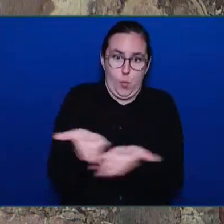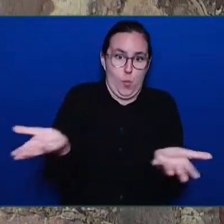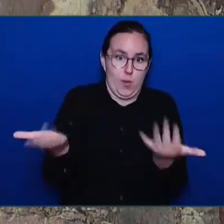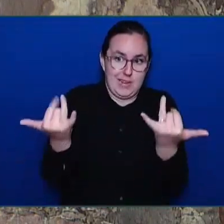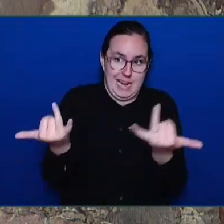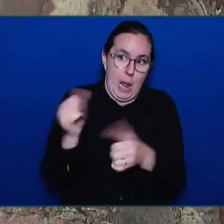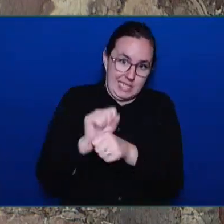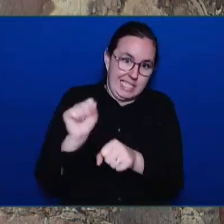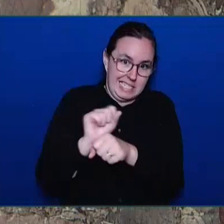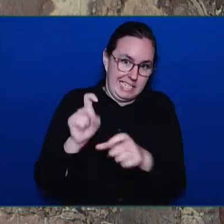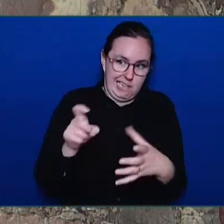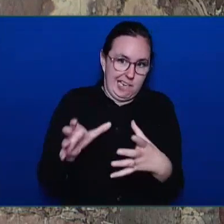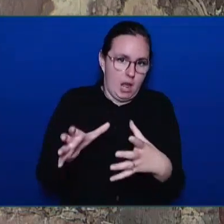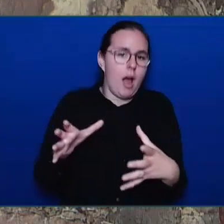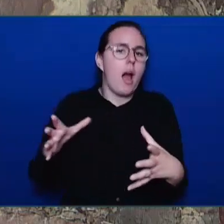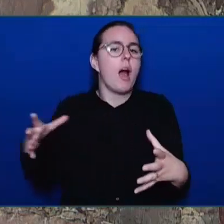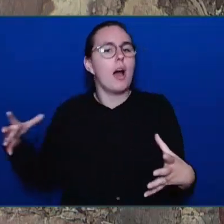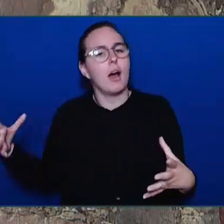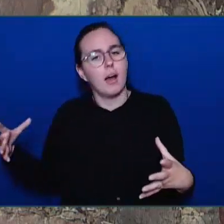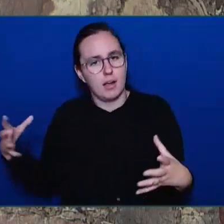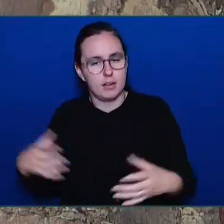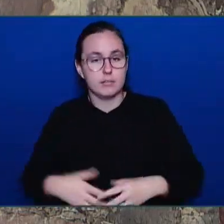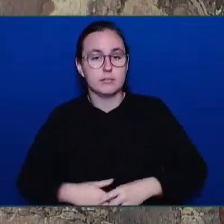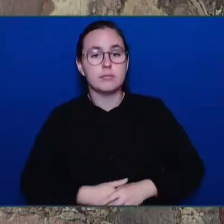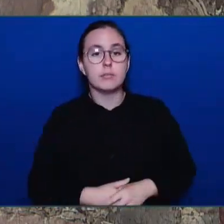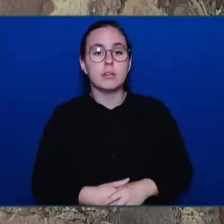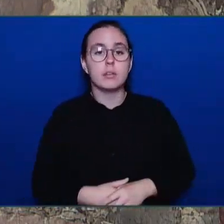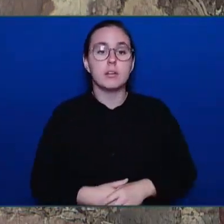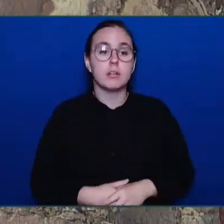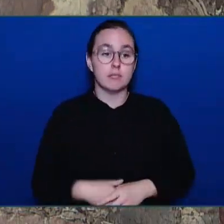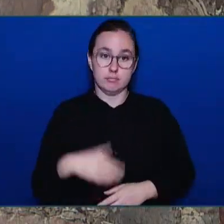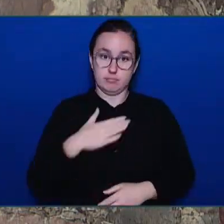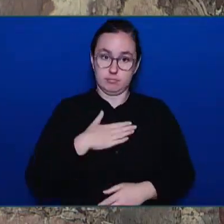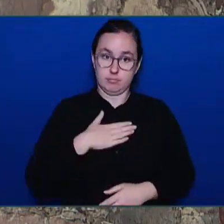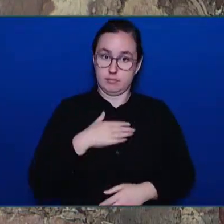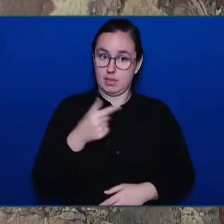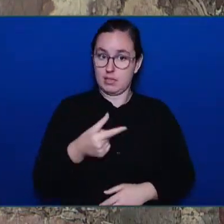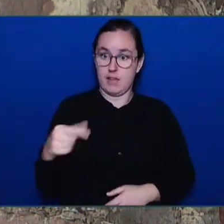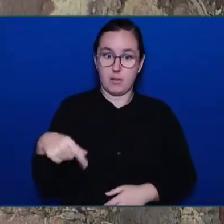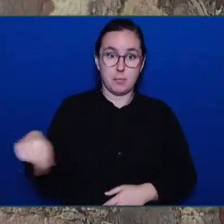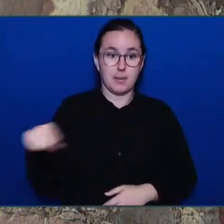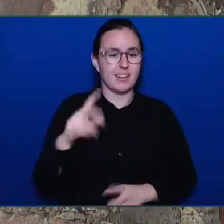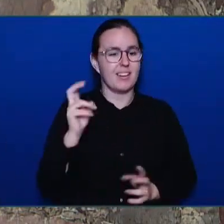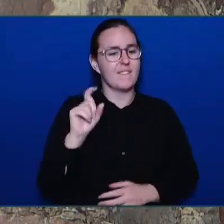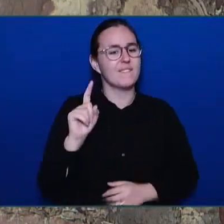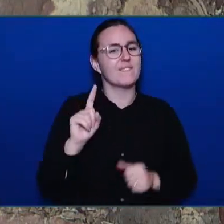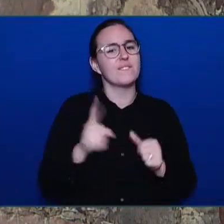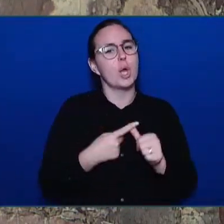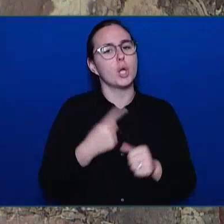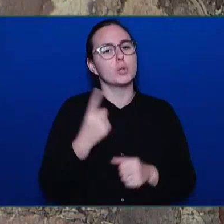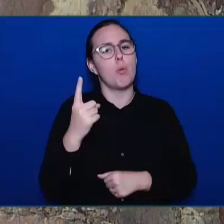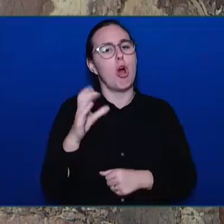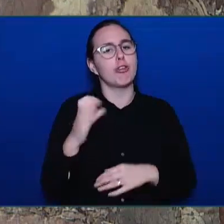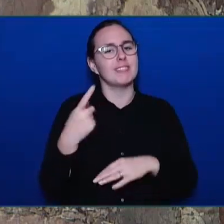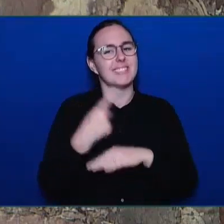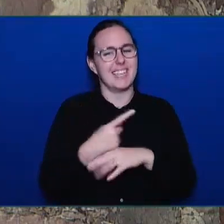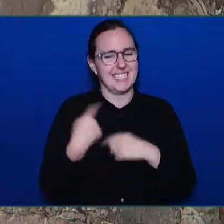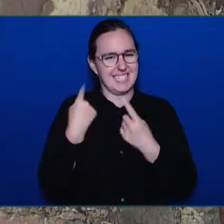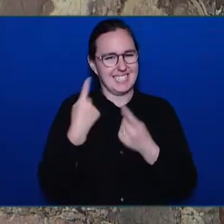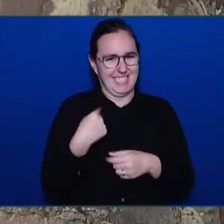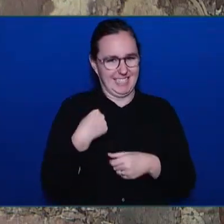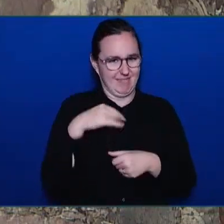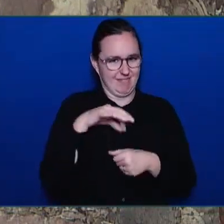time and in the first 100 days since I've been appointed Premier to get those folks into our healthcare system. So first of